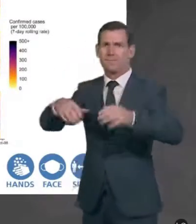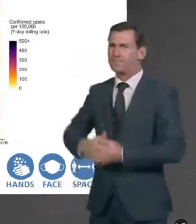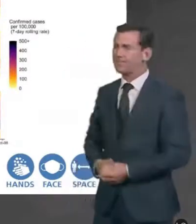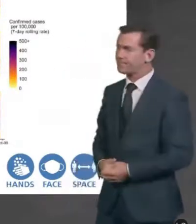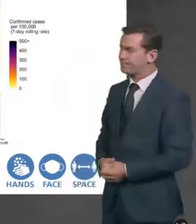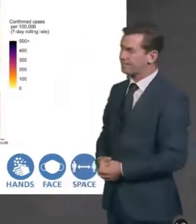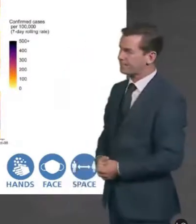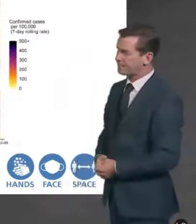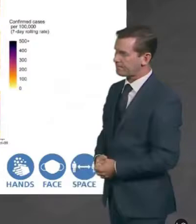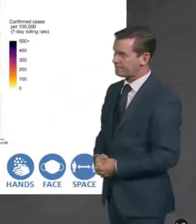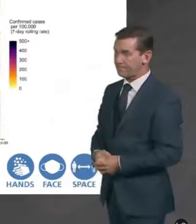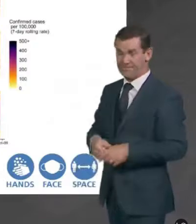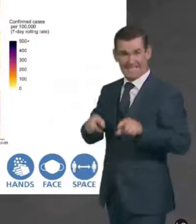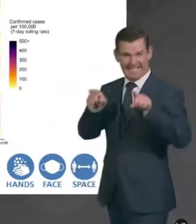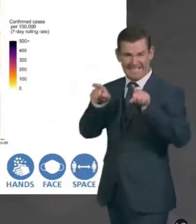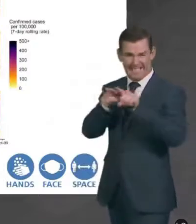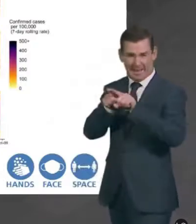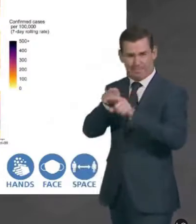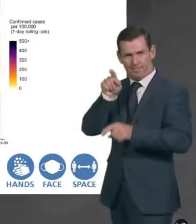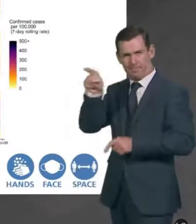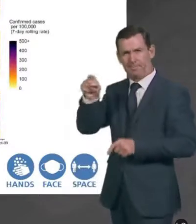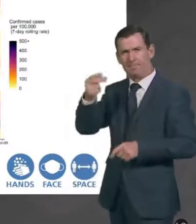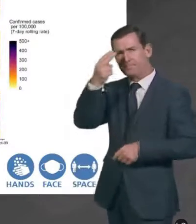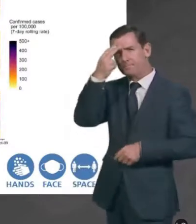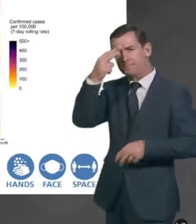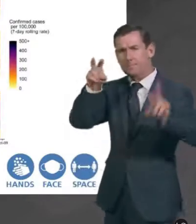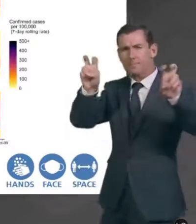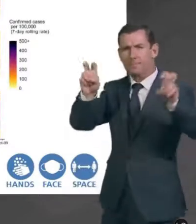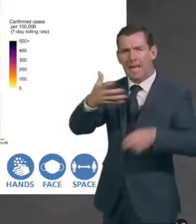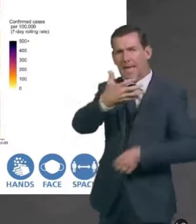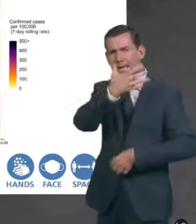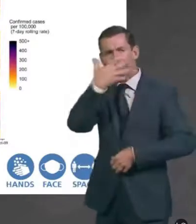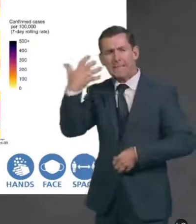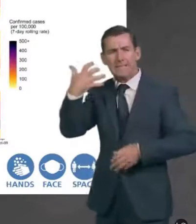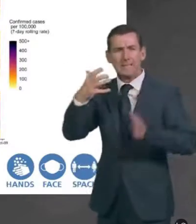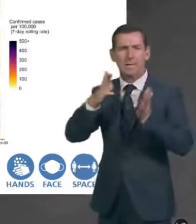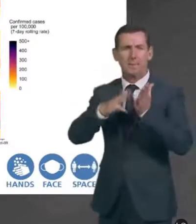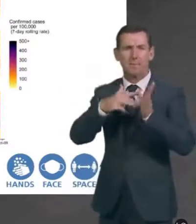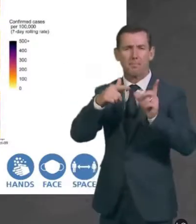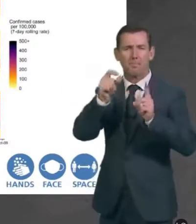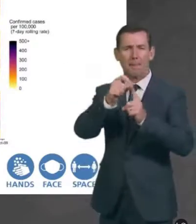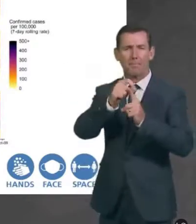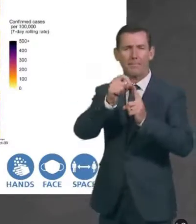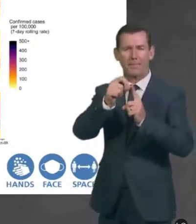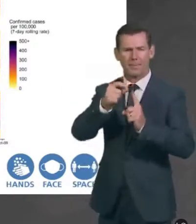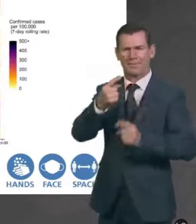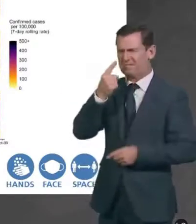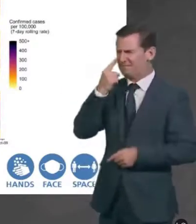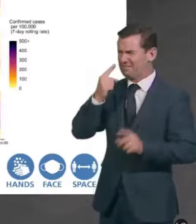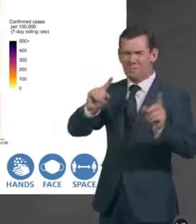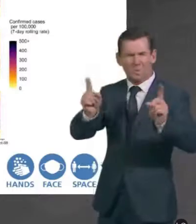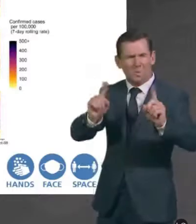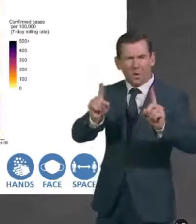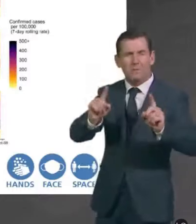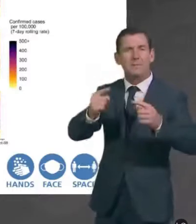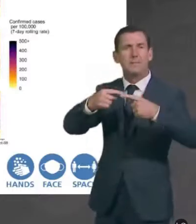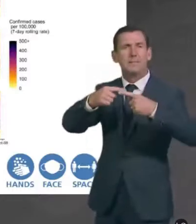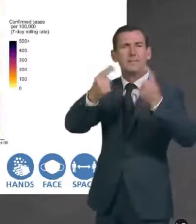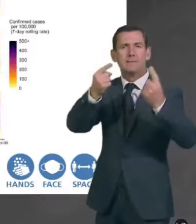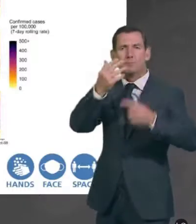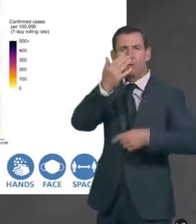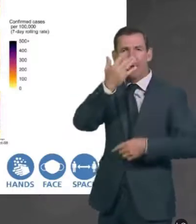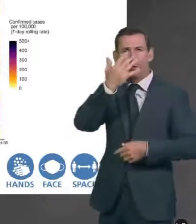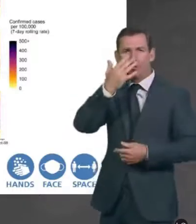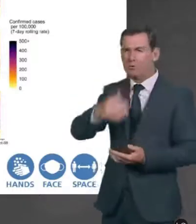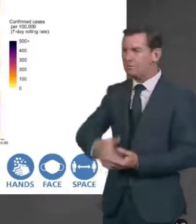take you through this so you can understand what this graph is showing. It's giving you different age groups. Well, let's look at the Southwest to start off with,